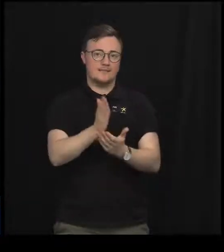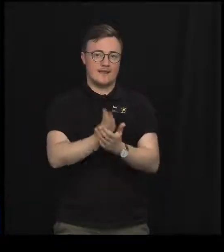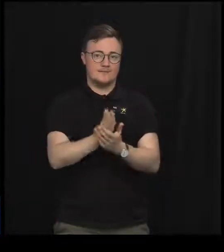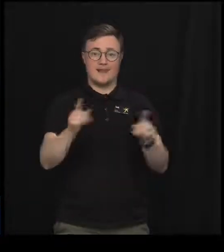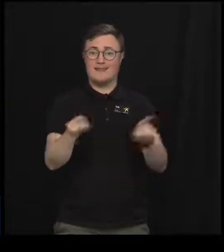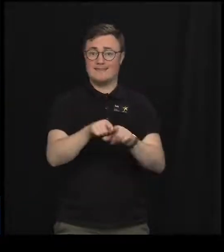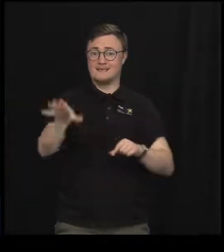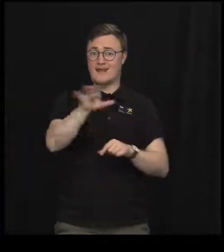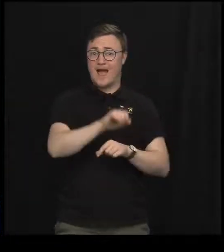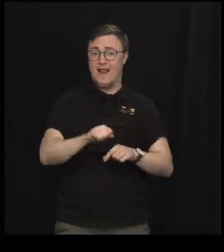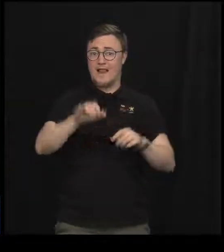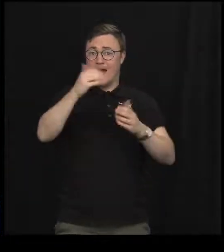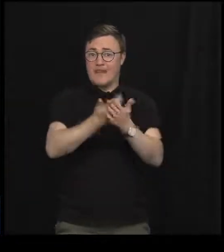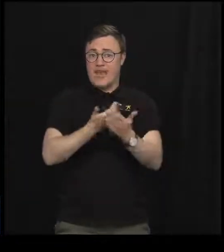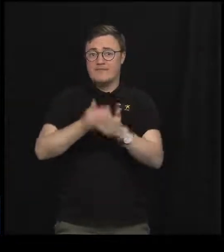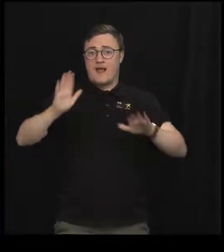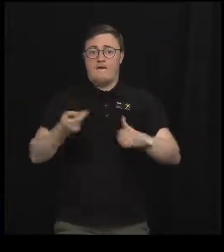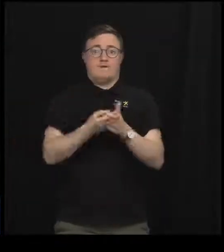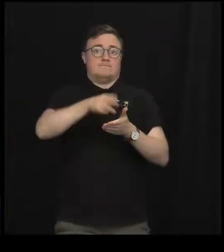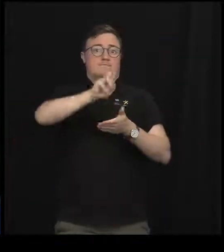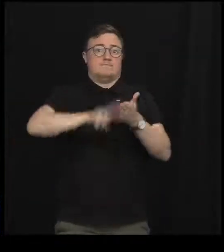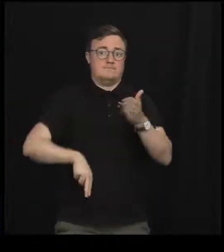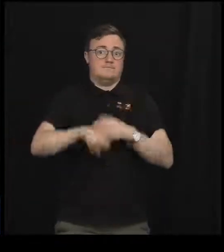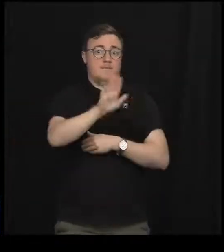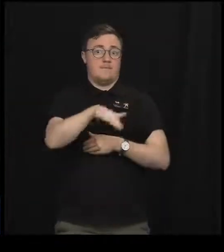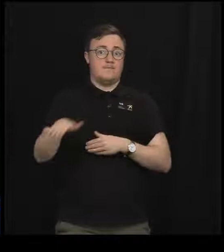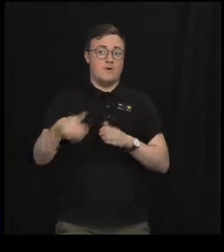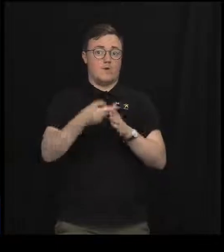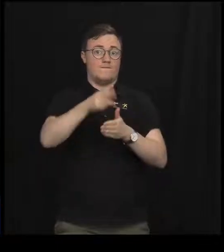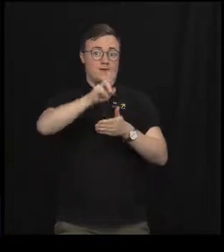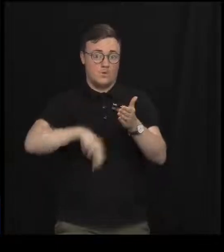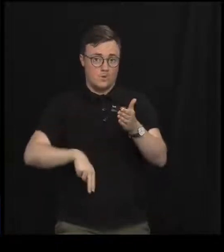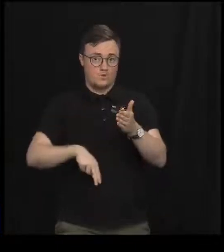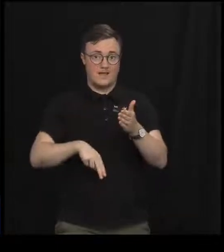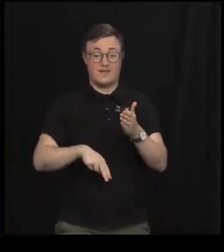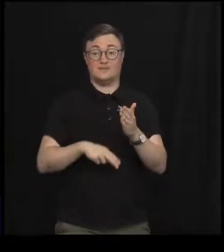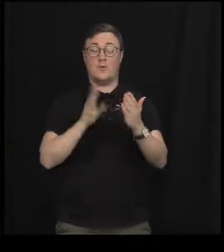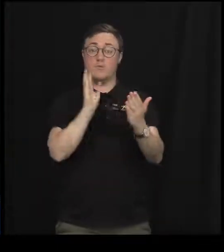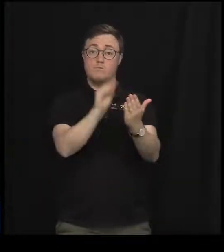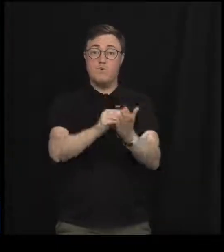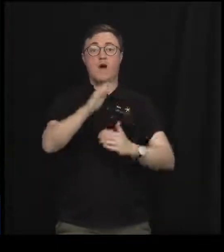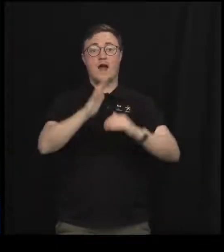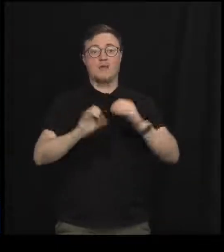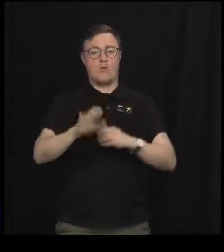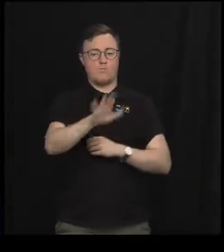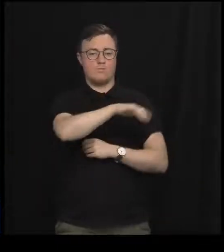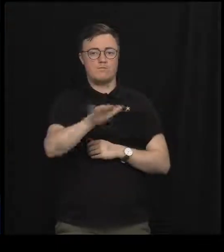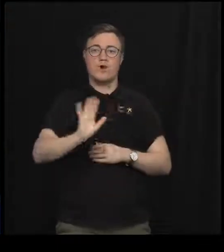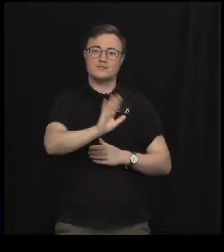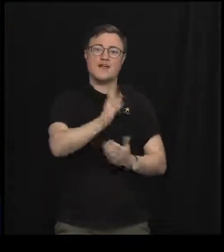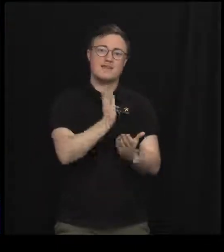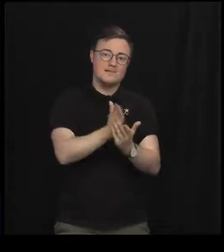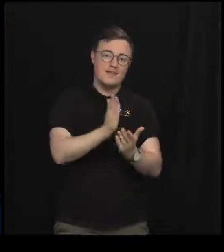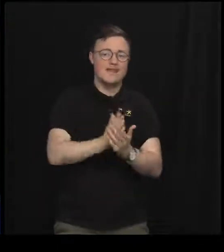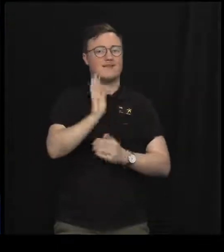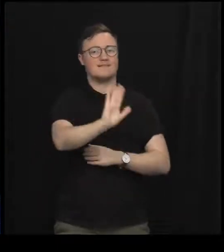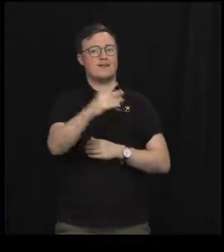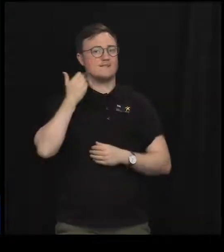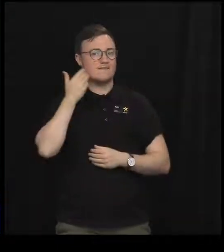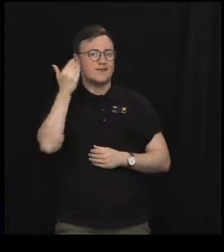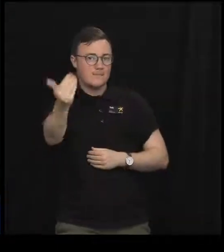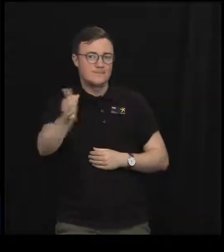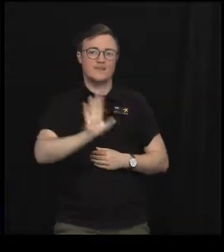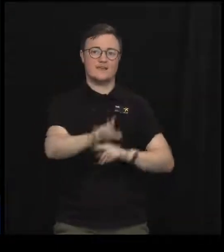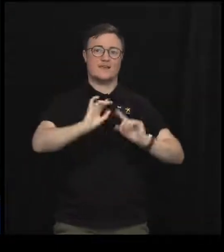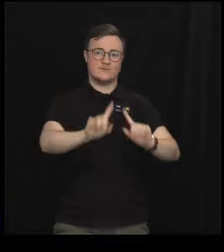Child, and which actually gives children's rights to life and a future and development and all sorts of nice things.